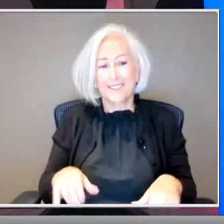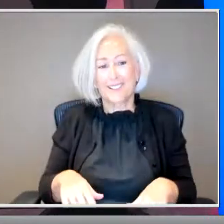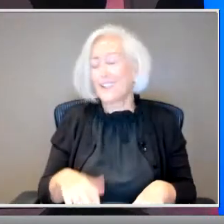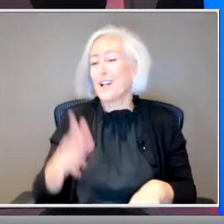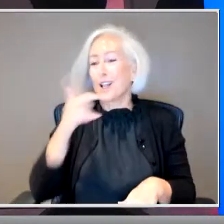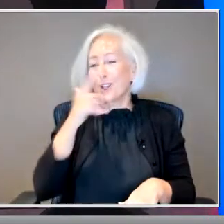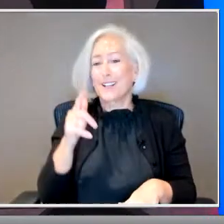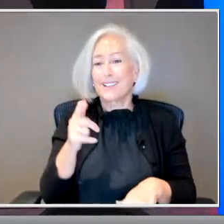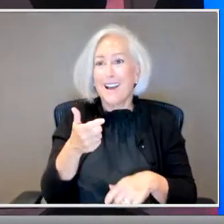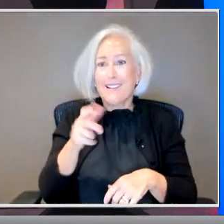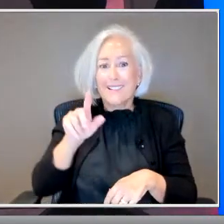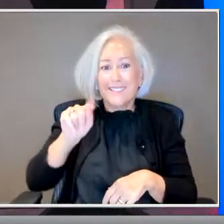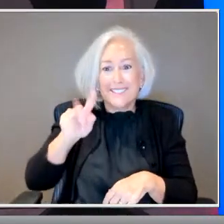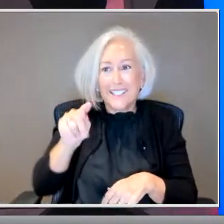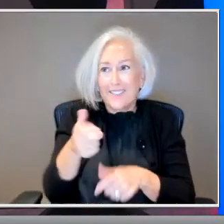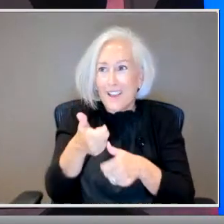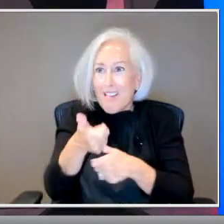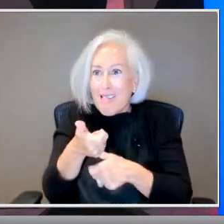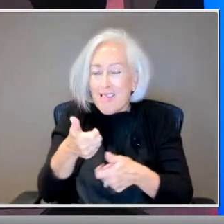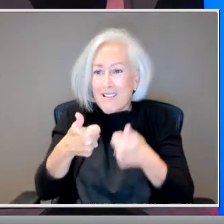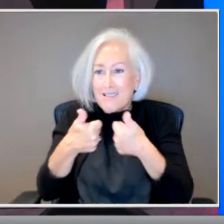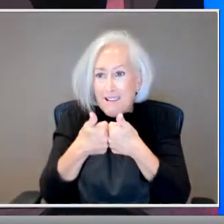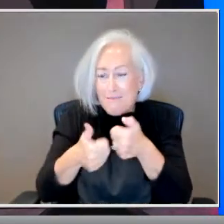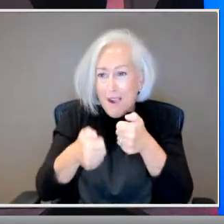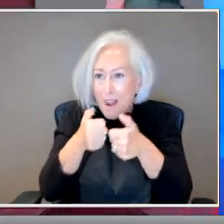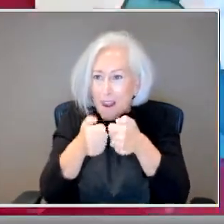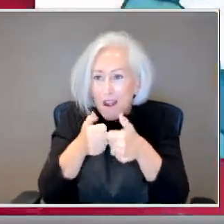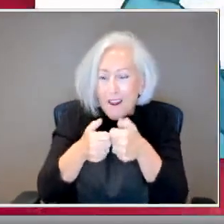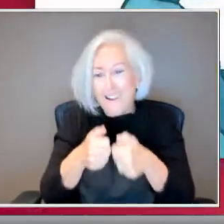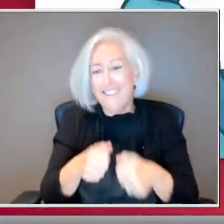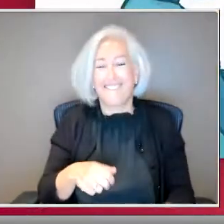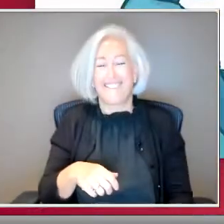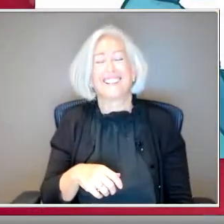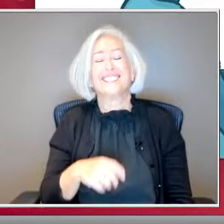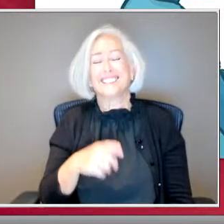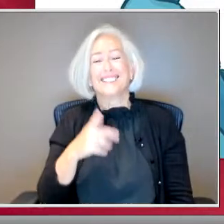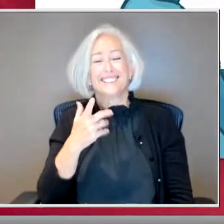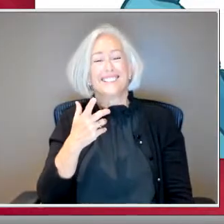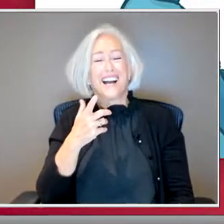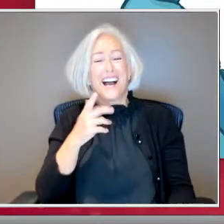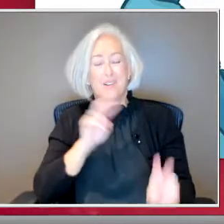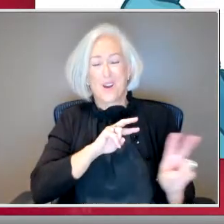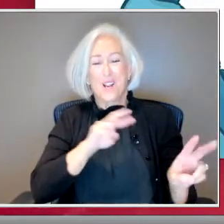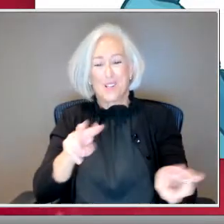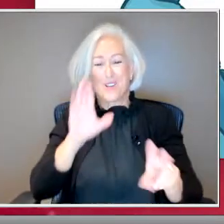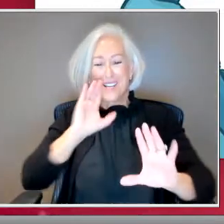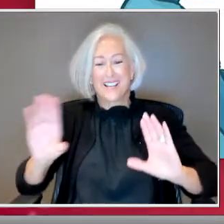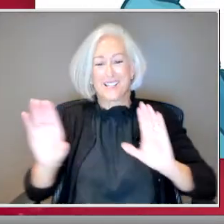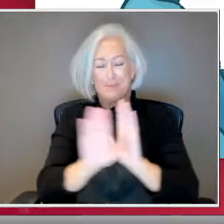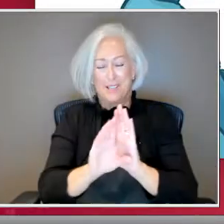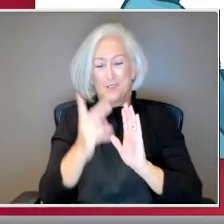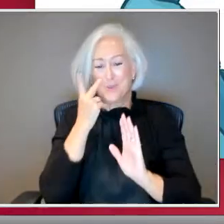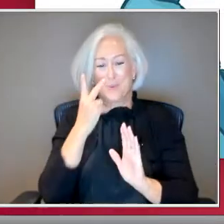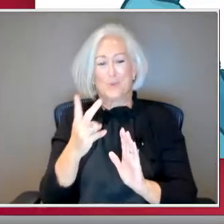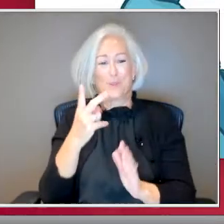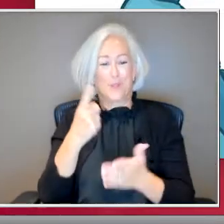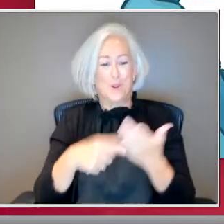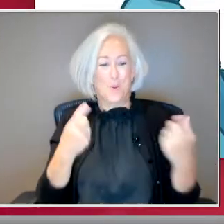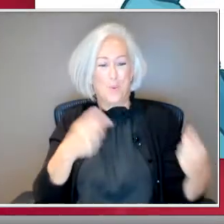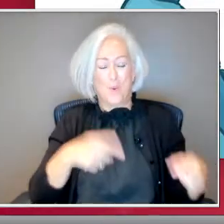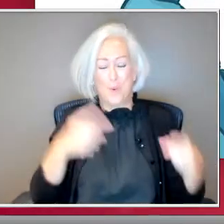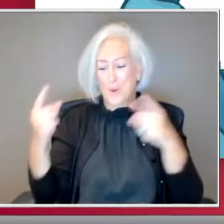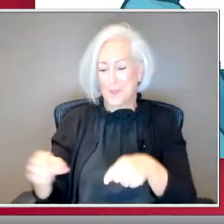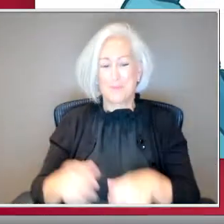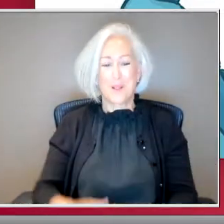with my heart. Not how they describe it in med school. But I want to take a look at this animation, the series of animations we have that shows what it looks